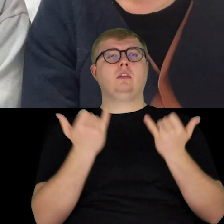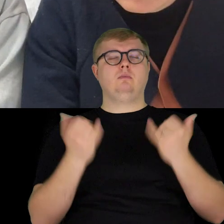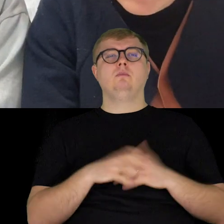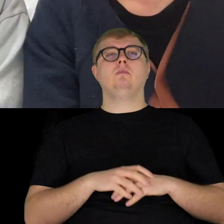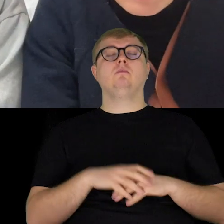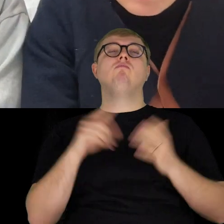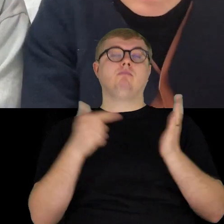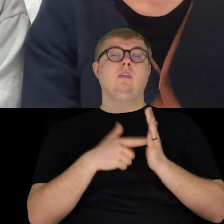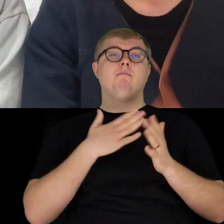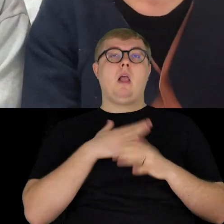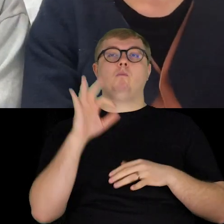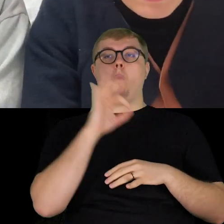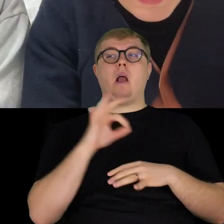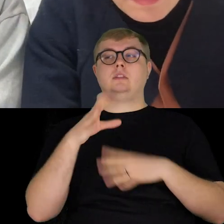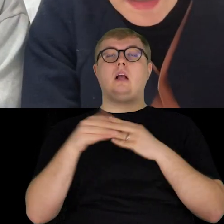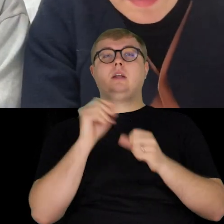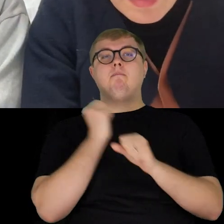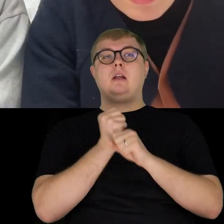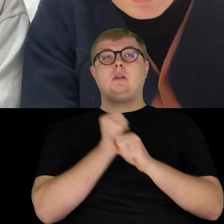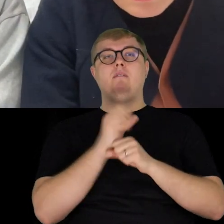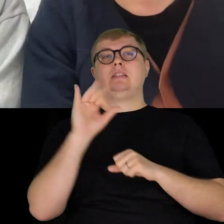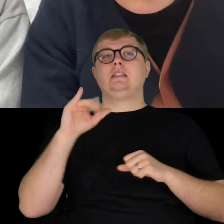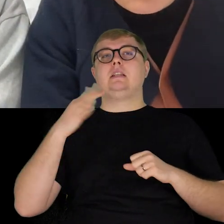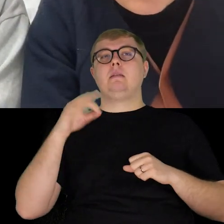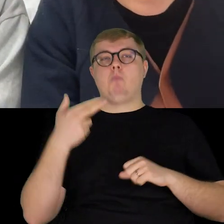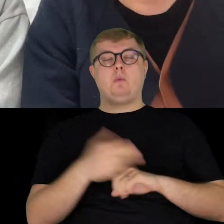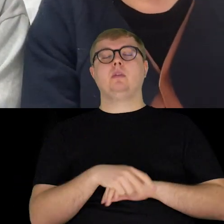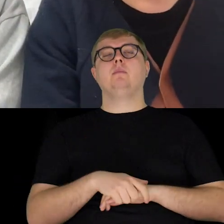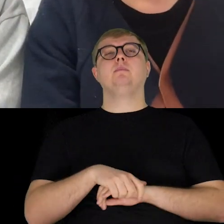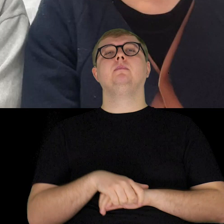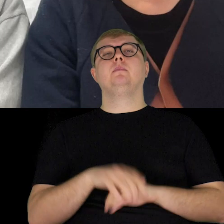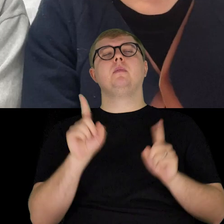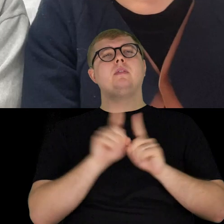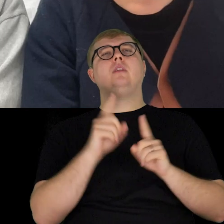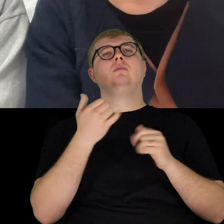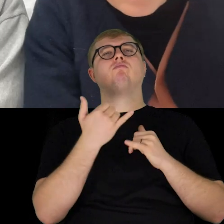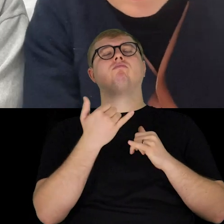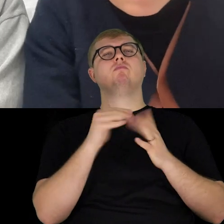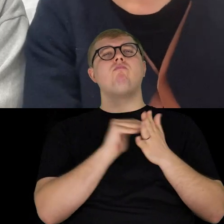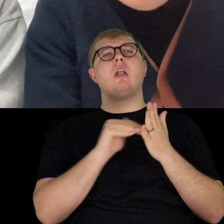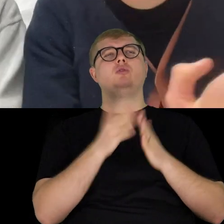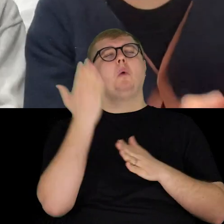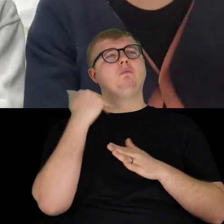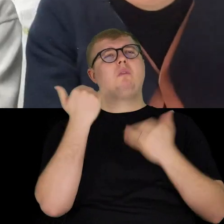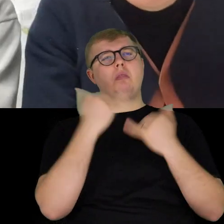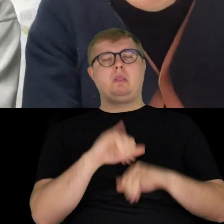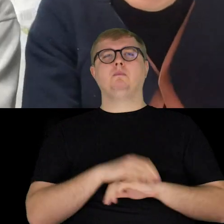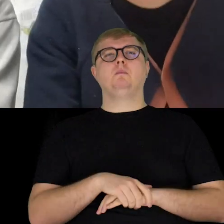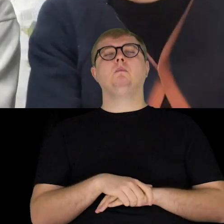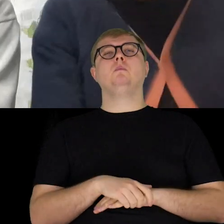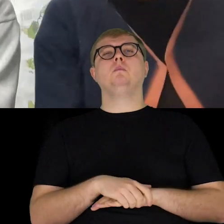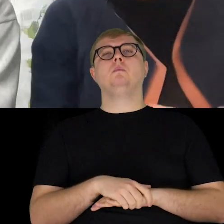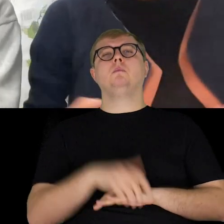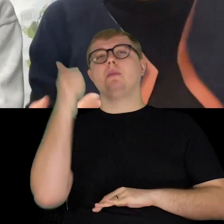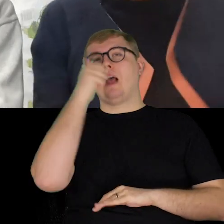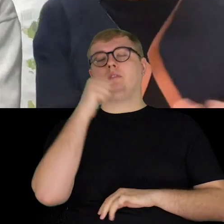to work with Simone over the past months in a series of what we call data sessions.